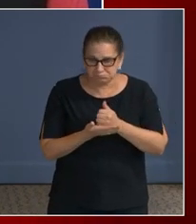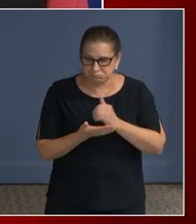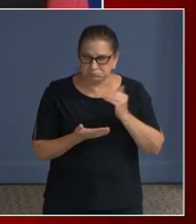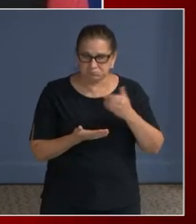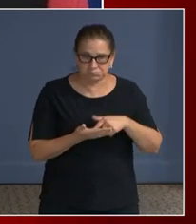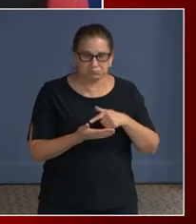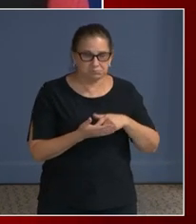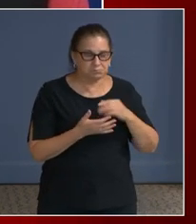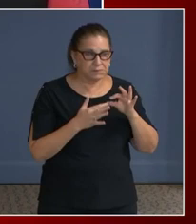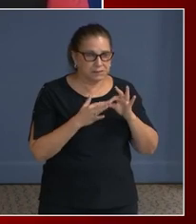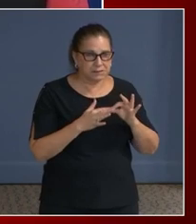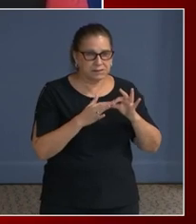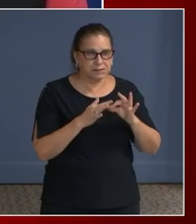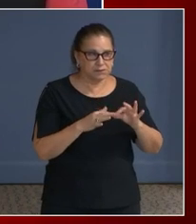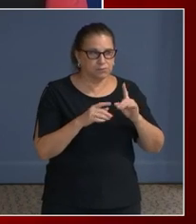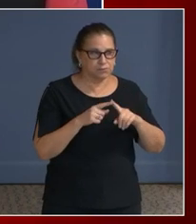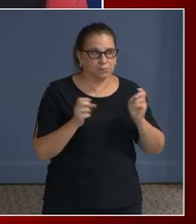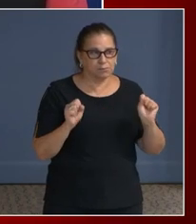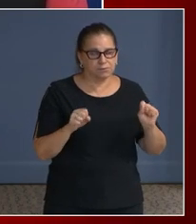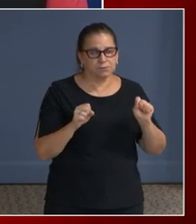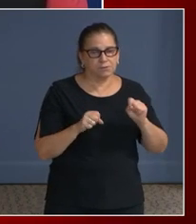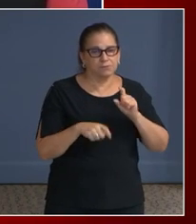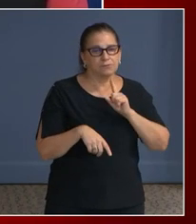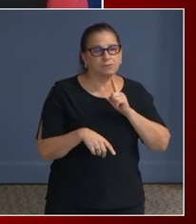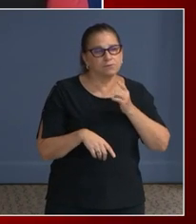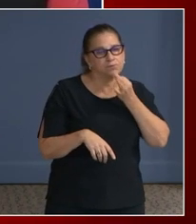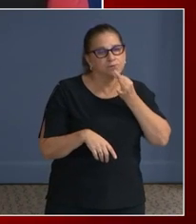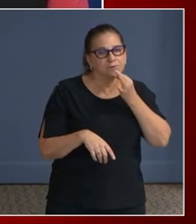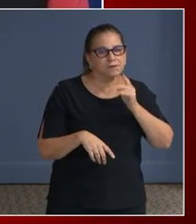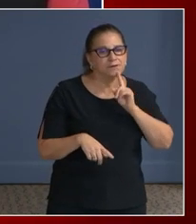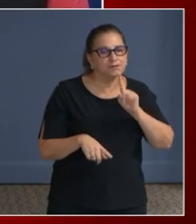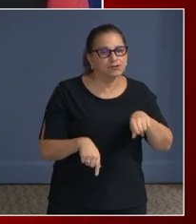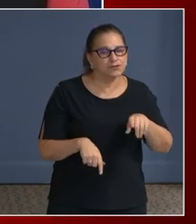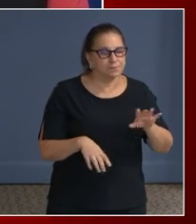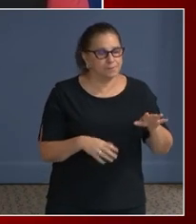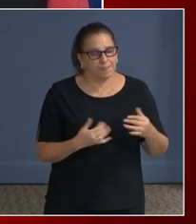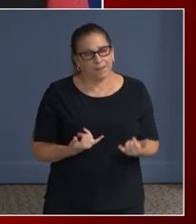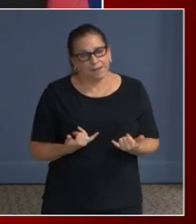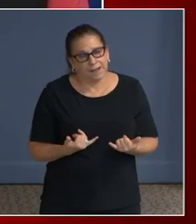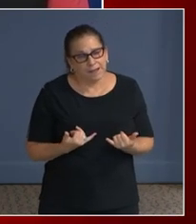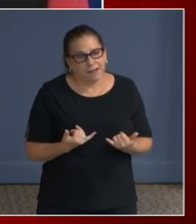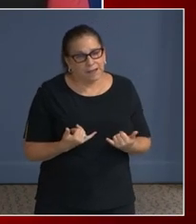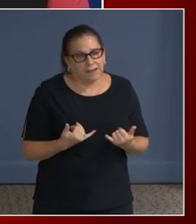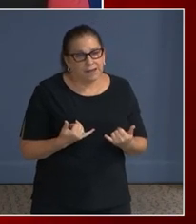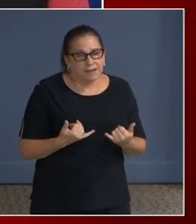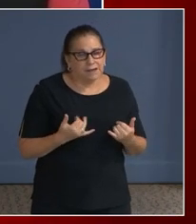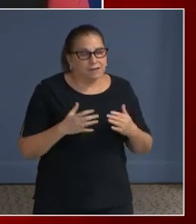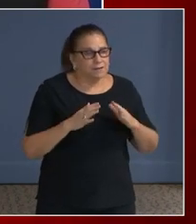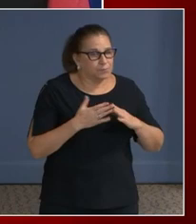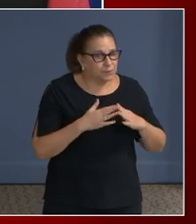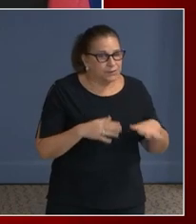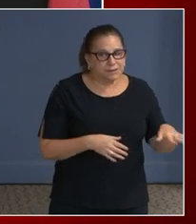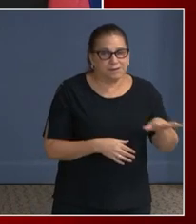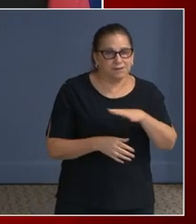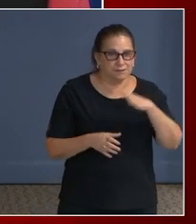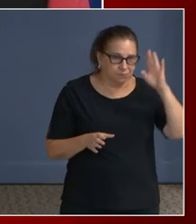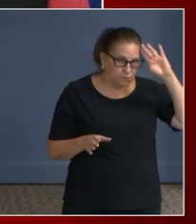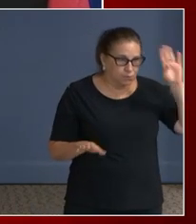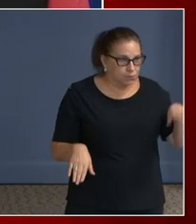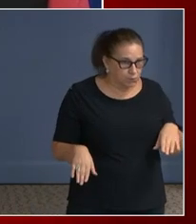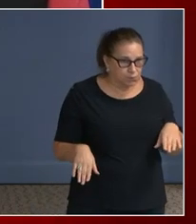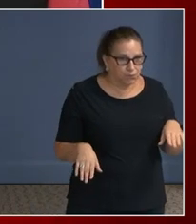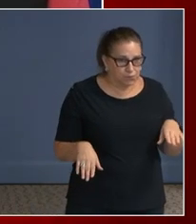the shooting. And we want all communities to know that we need to hold